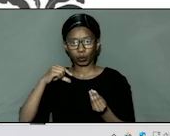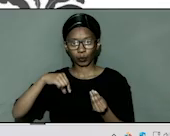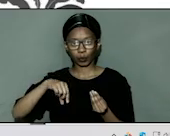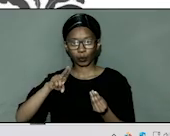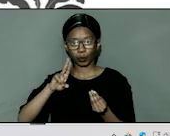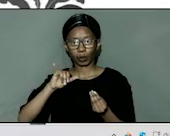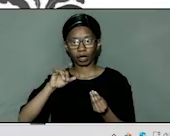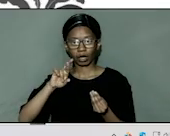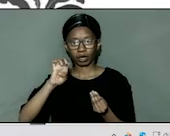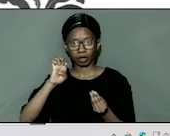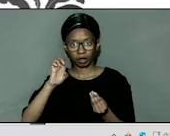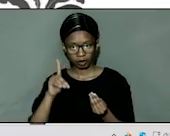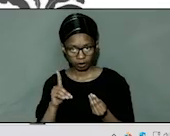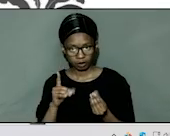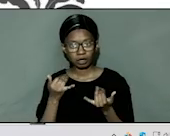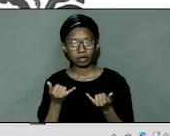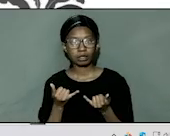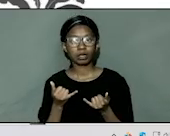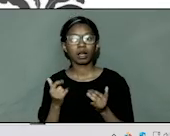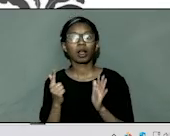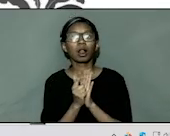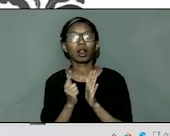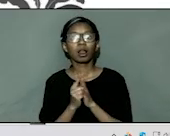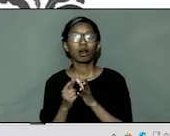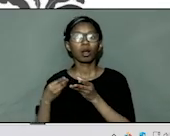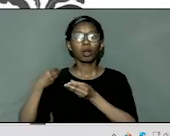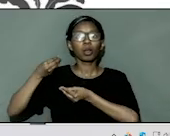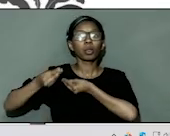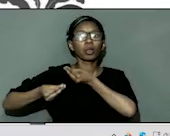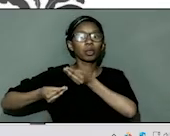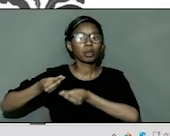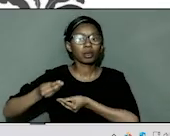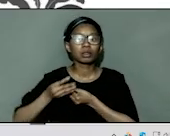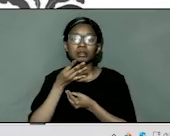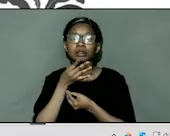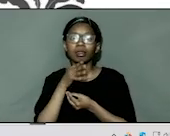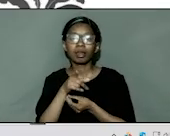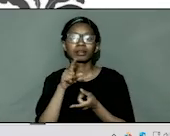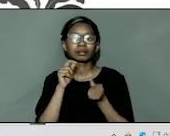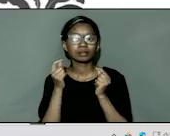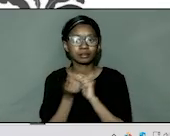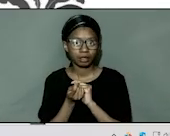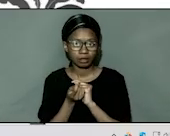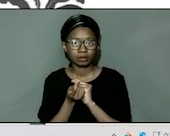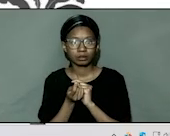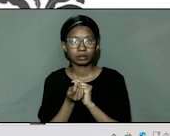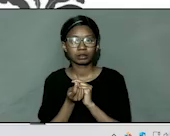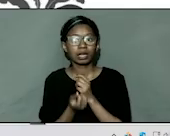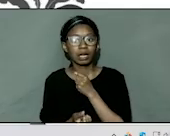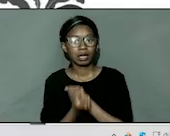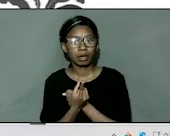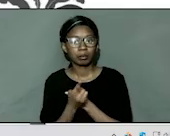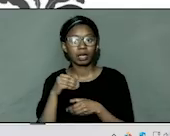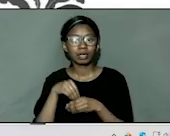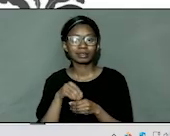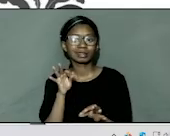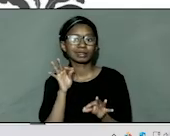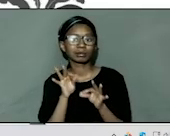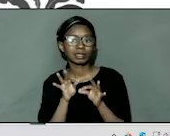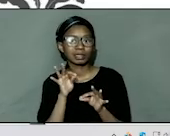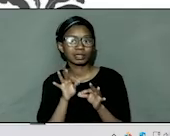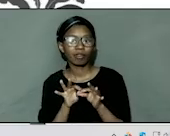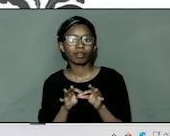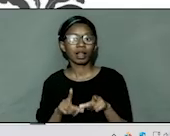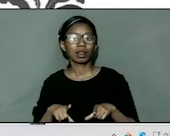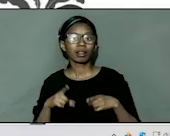law of inheritance, it says that that modification, the change that occur in that particular organism, should that